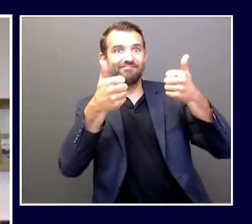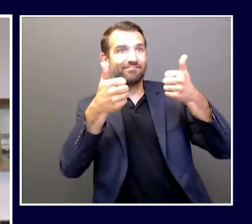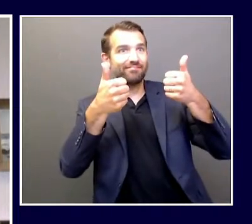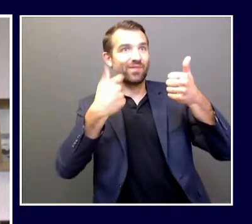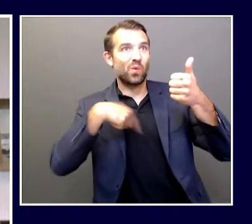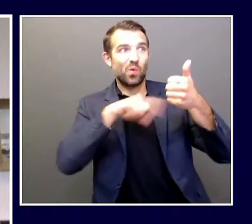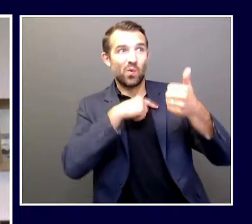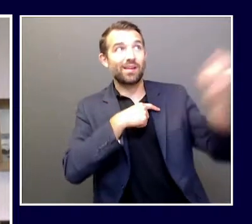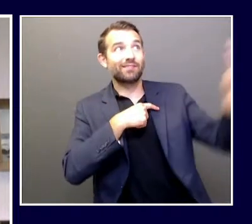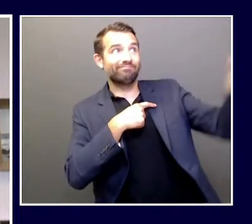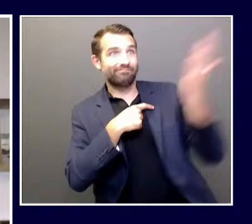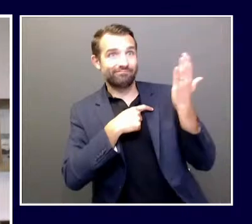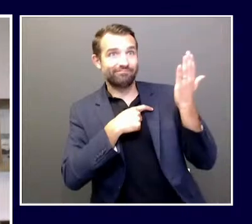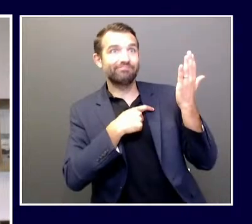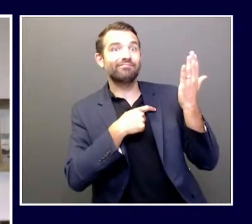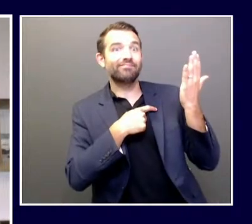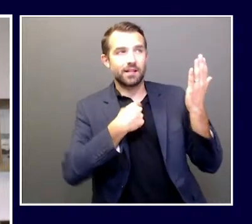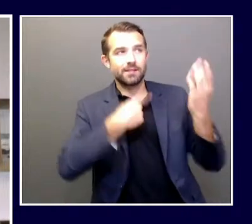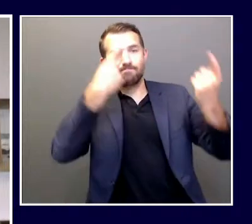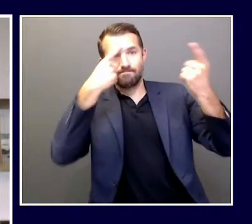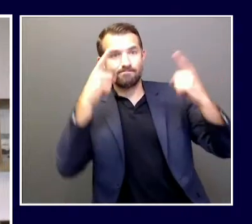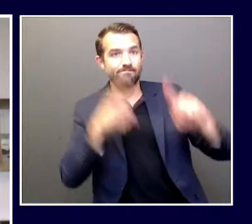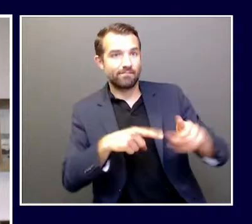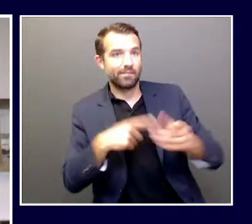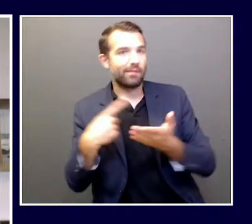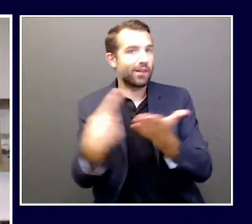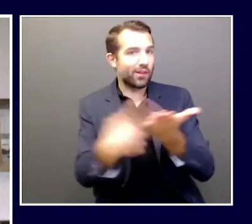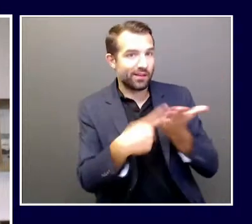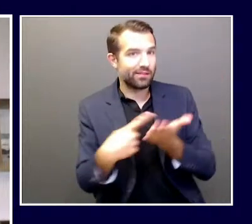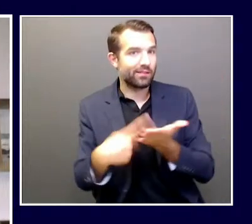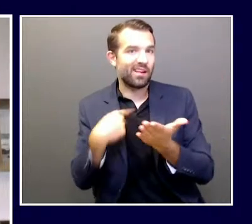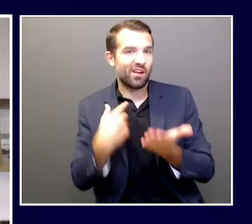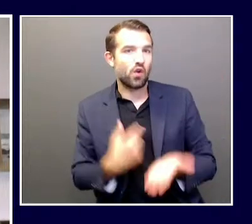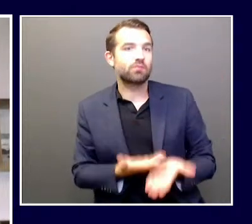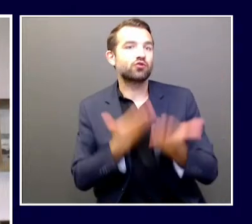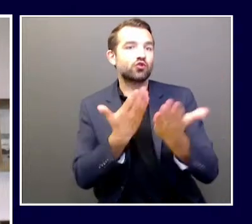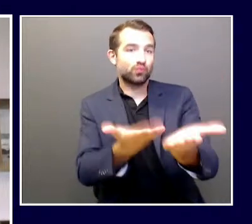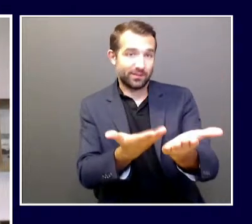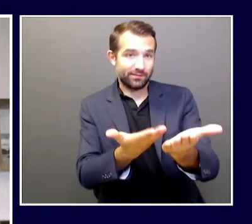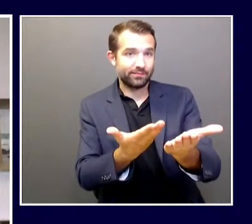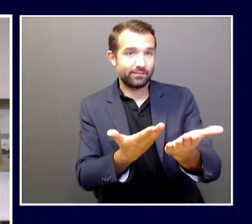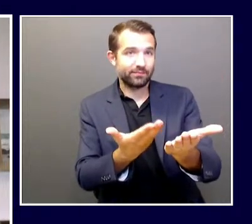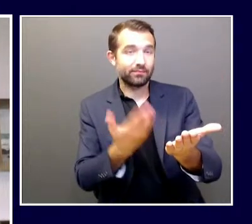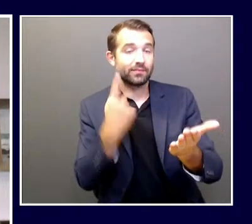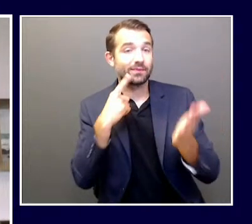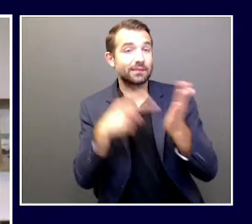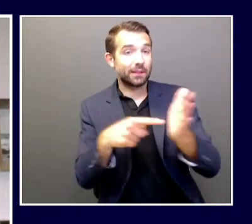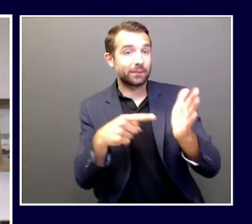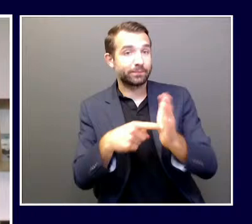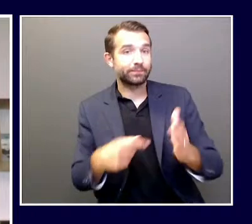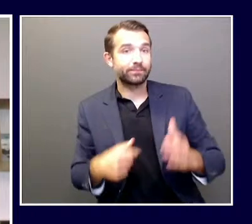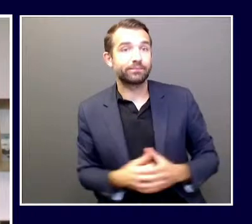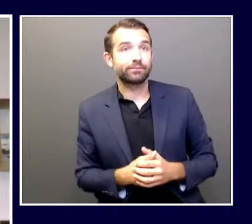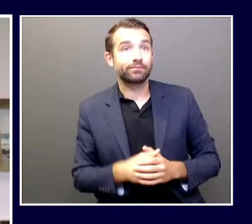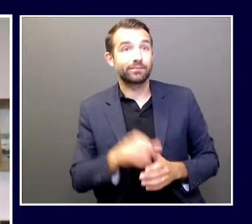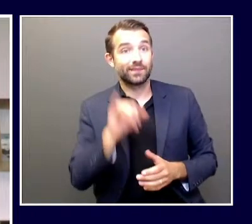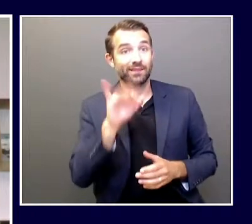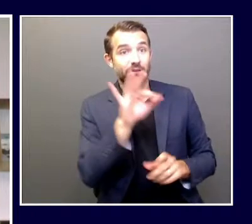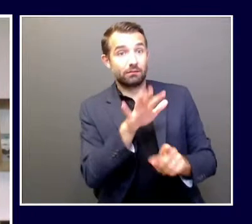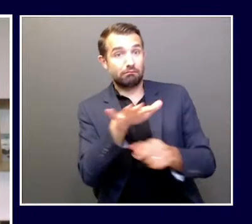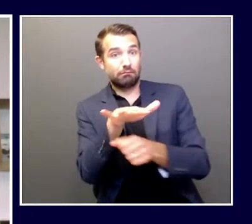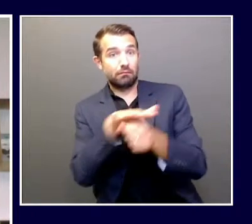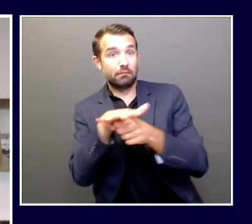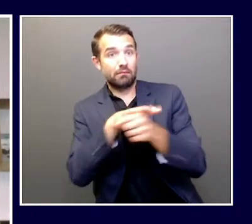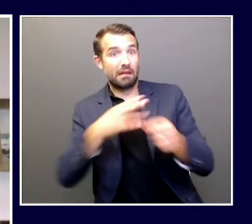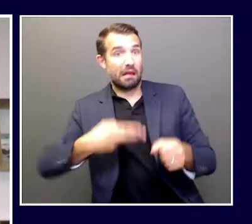of high or substantial transmission wear a mask in an indoor public setting. That's a recommendation right now. And I think for now,